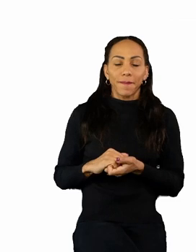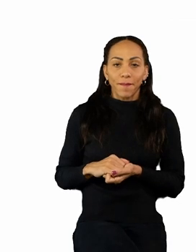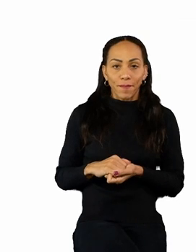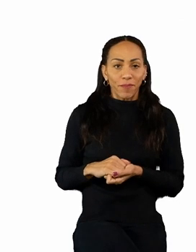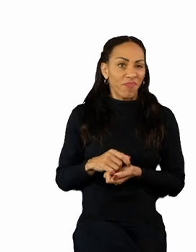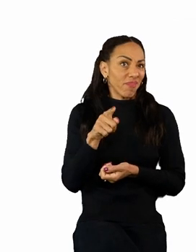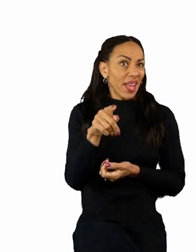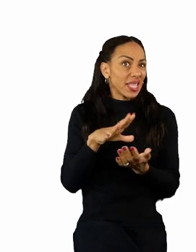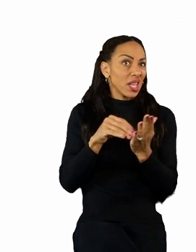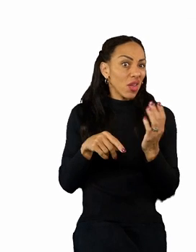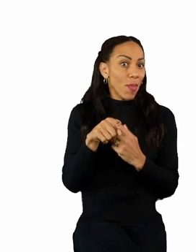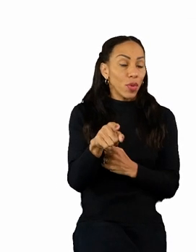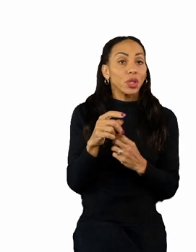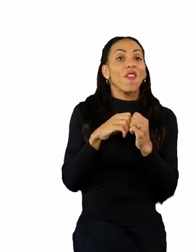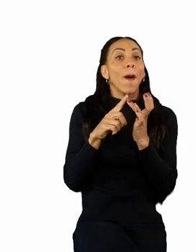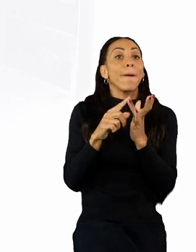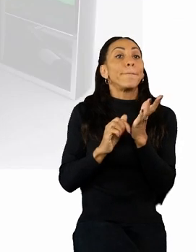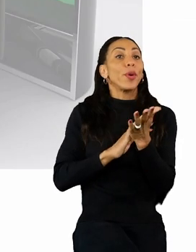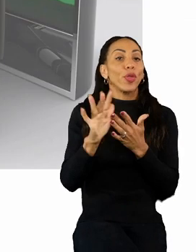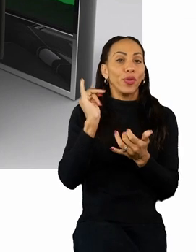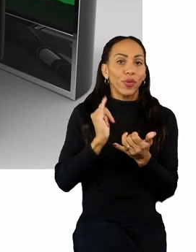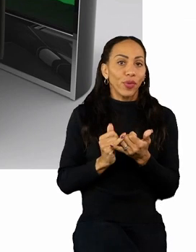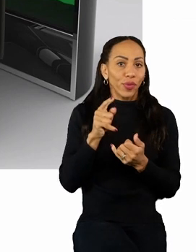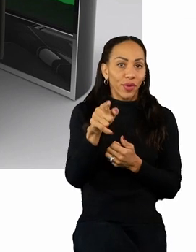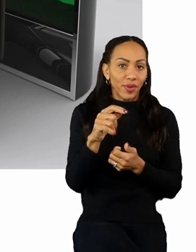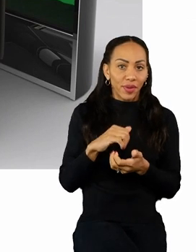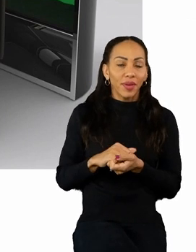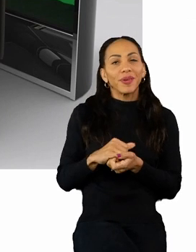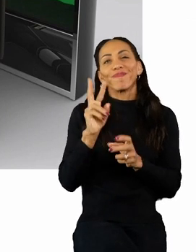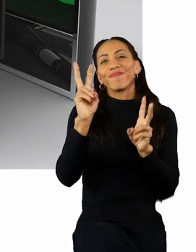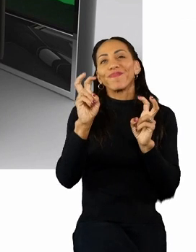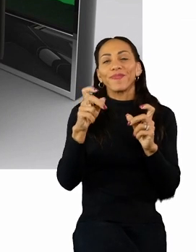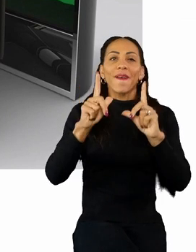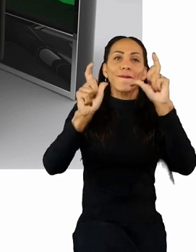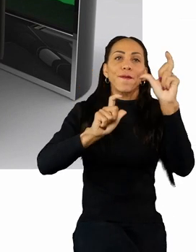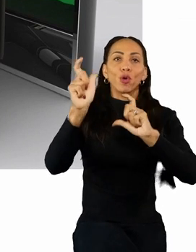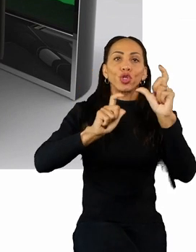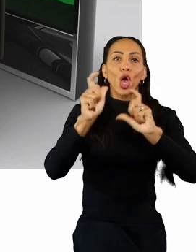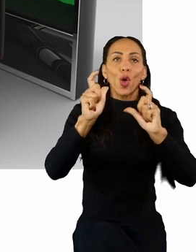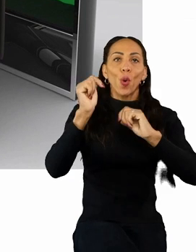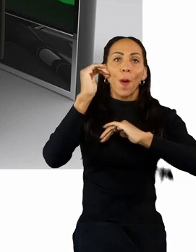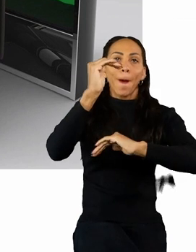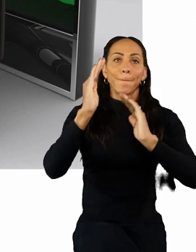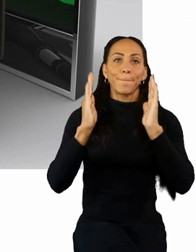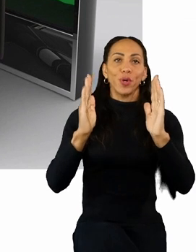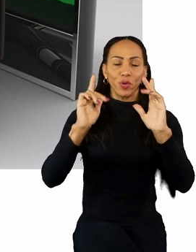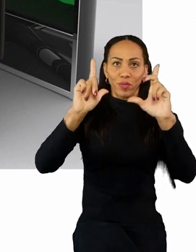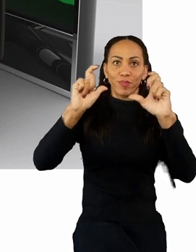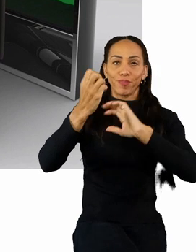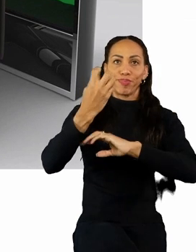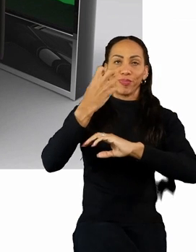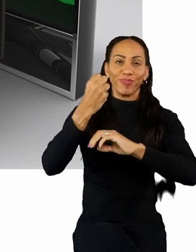movement you might want to sort of include or have to play around with. And there are some examples of sort of